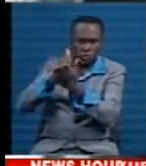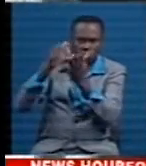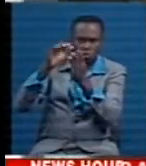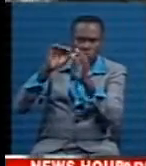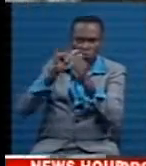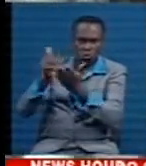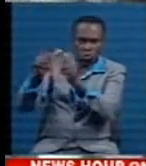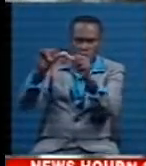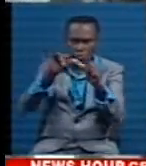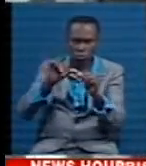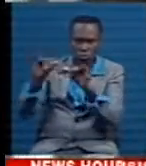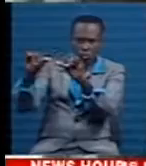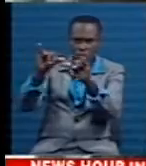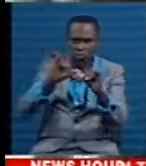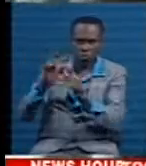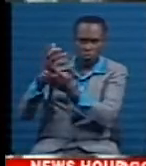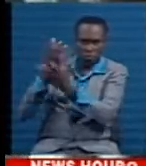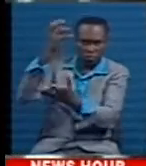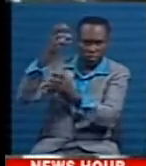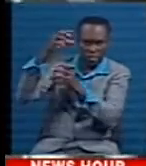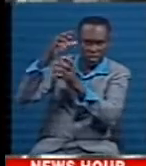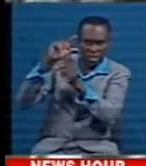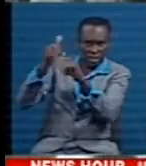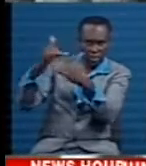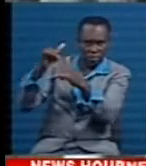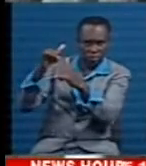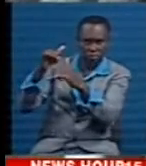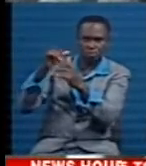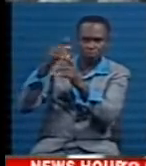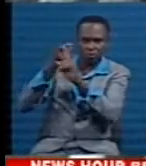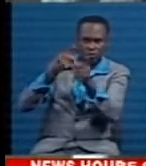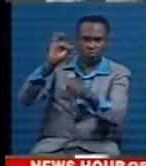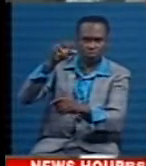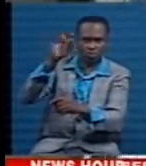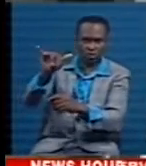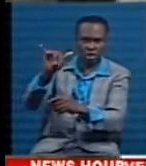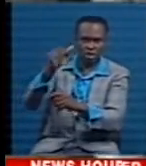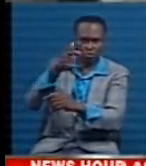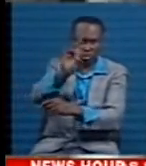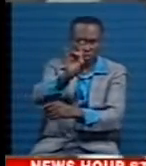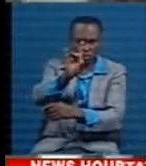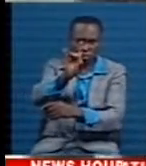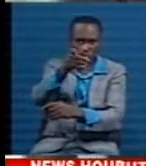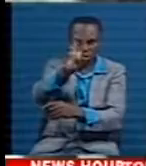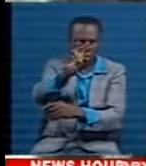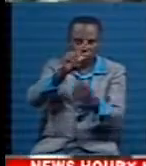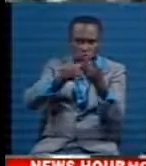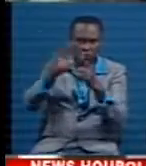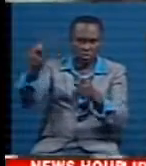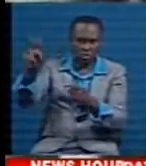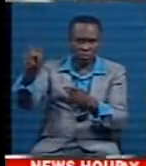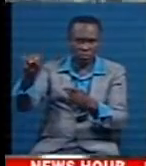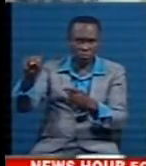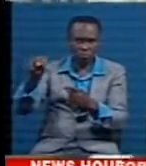the England Fencing Limited, will be held in Newcastle from July 26 to 30. Although the turnout was